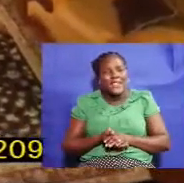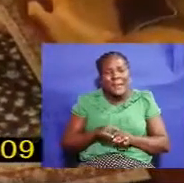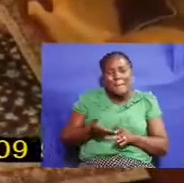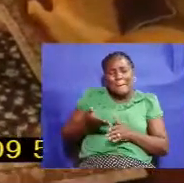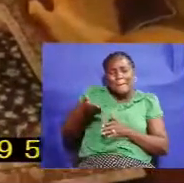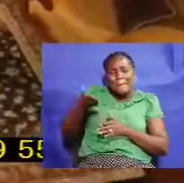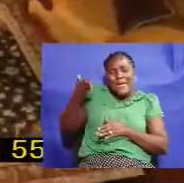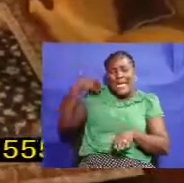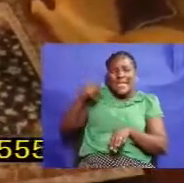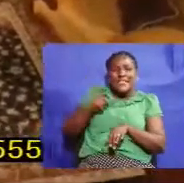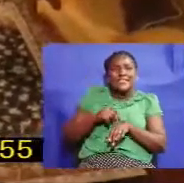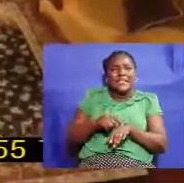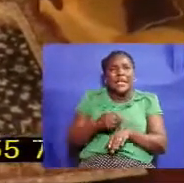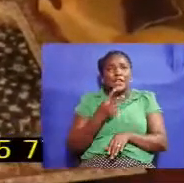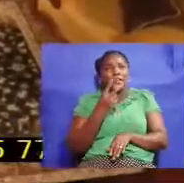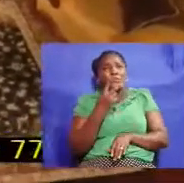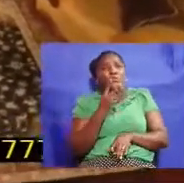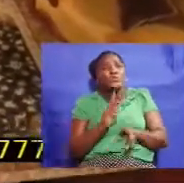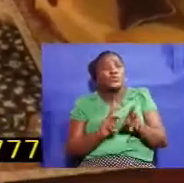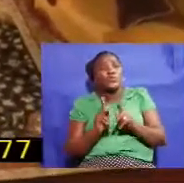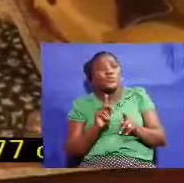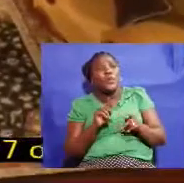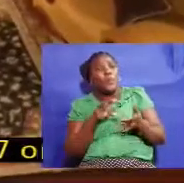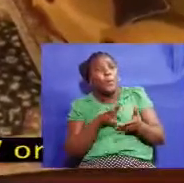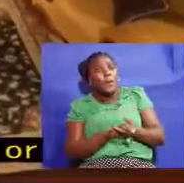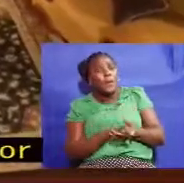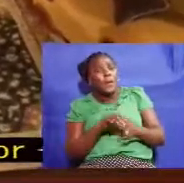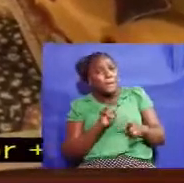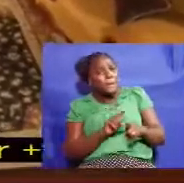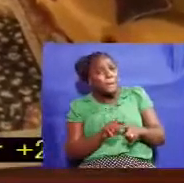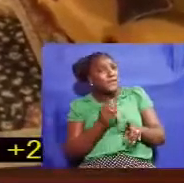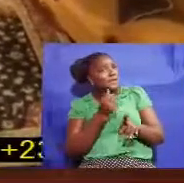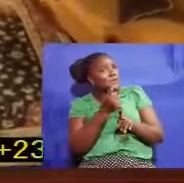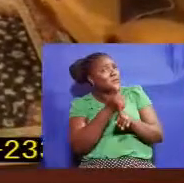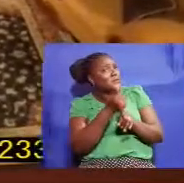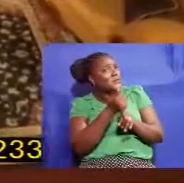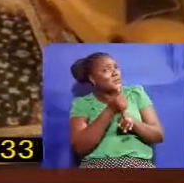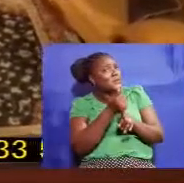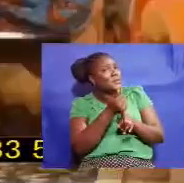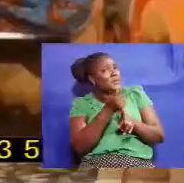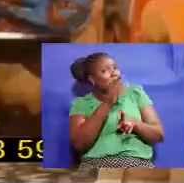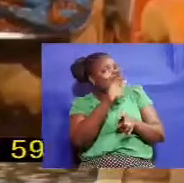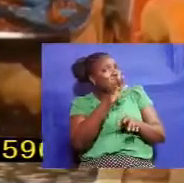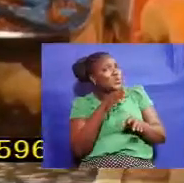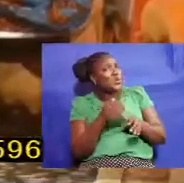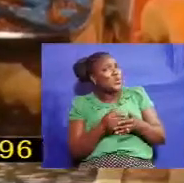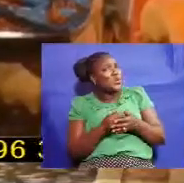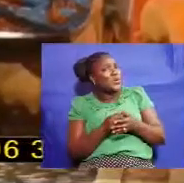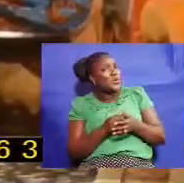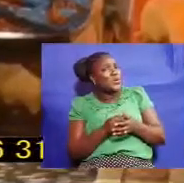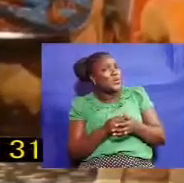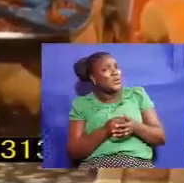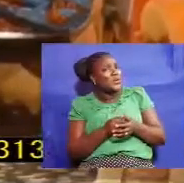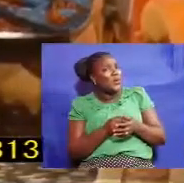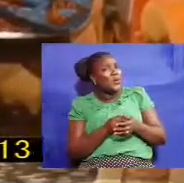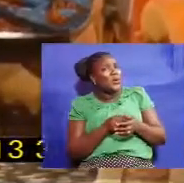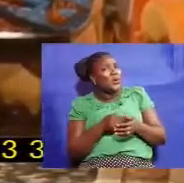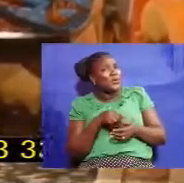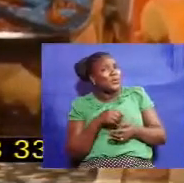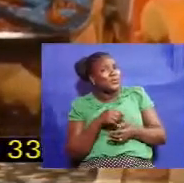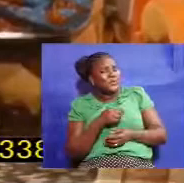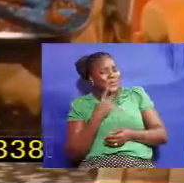looks as if it's only one person getting married. Ah, he that is down, He that is